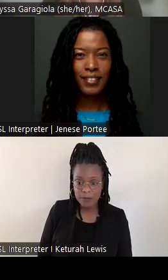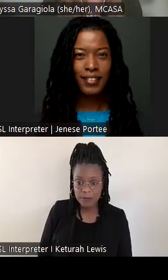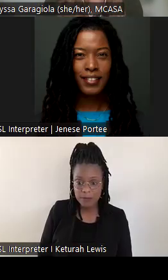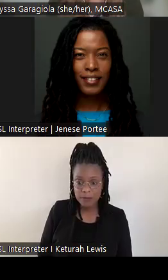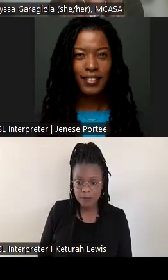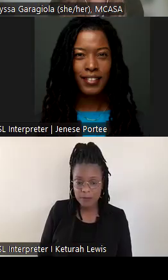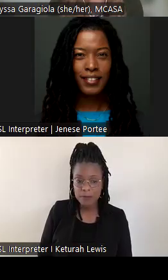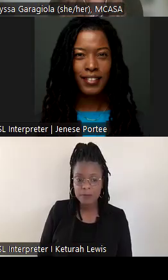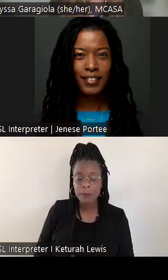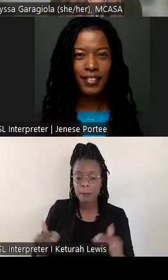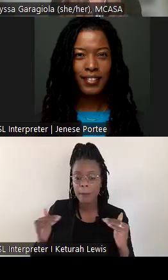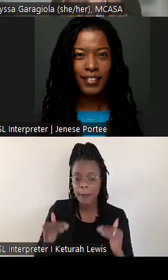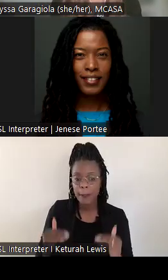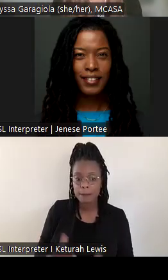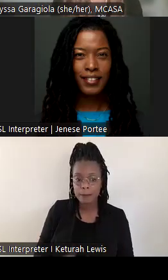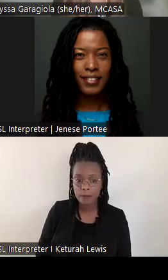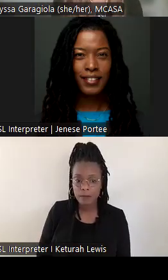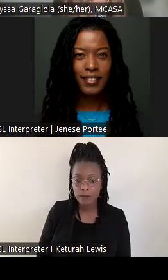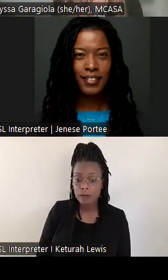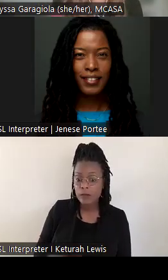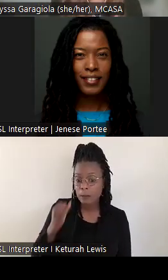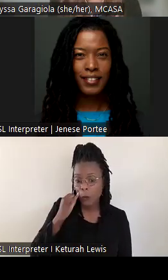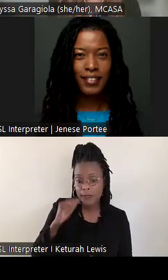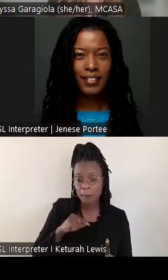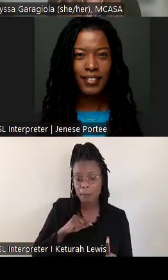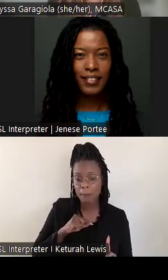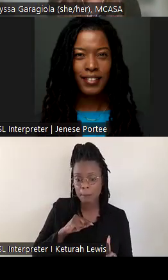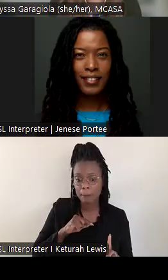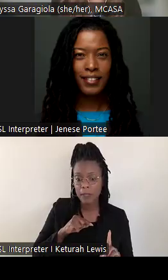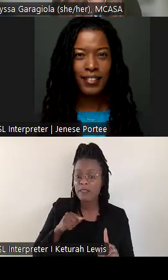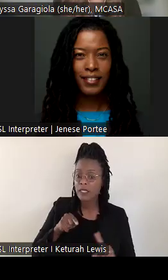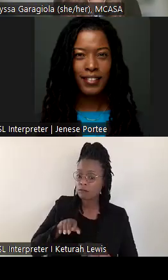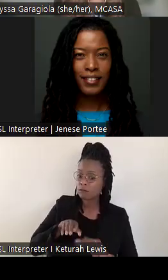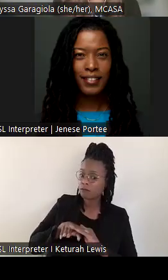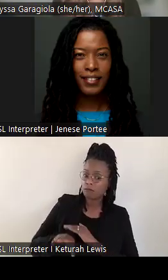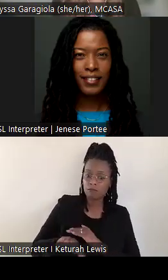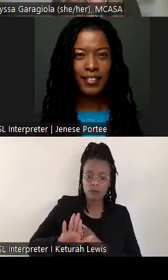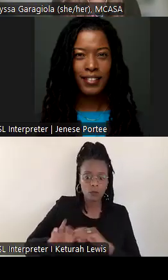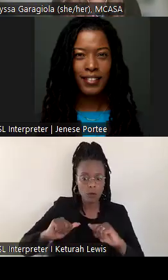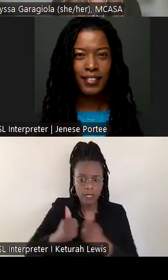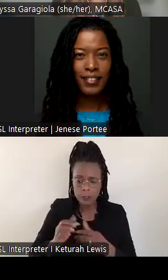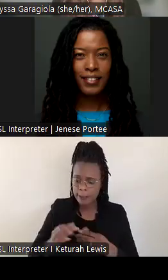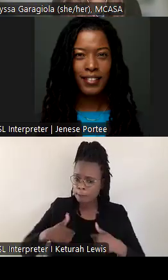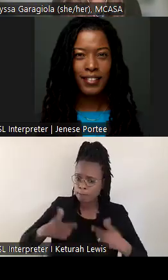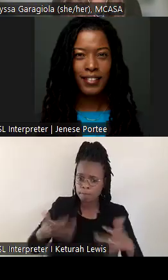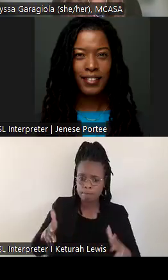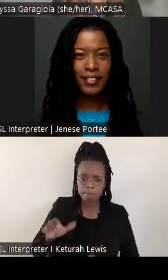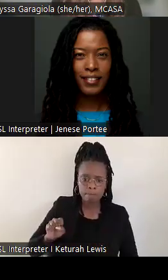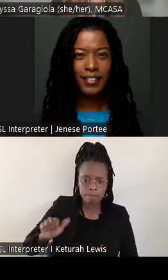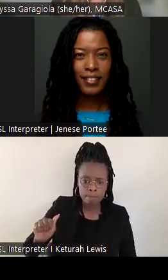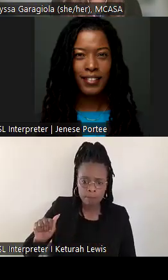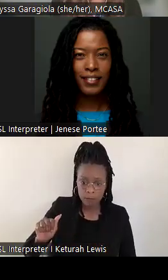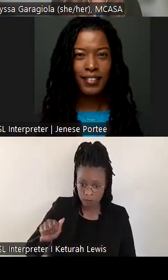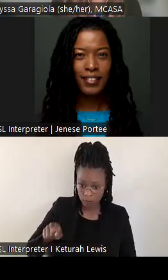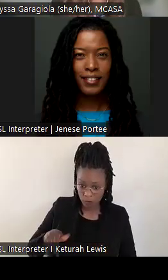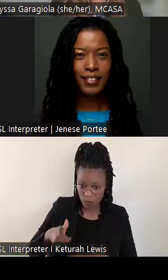Next. What about him? If he walked through your doors and said he was sexually assaulted, would you